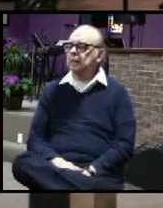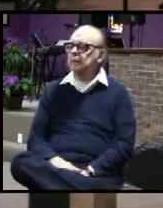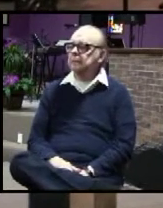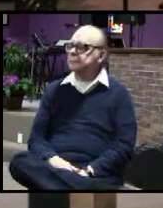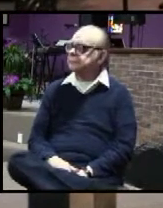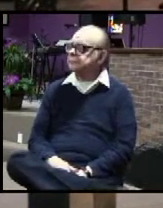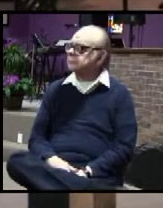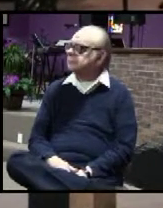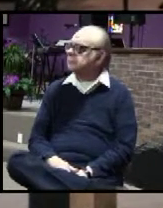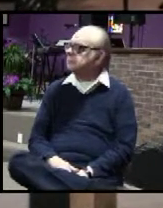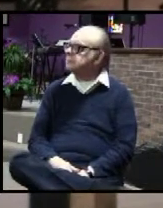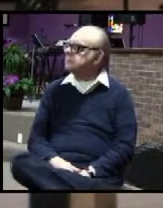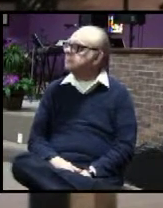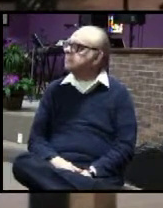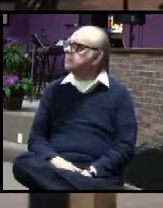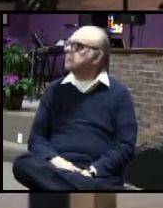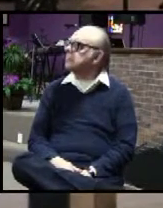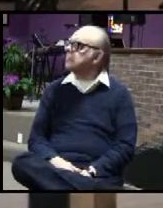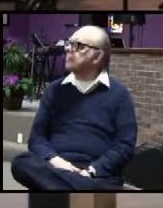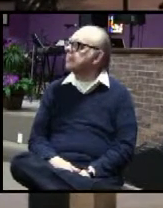No, I can't either.